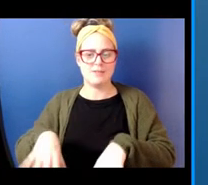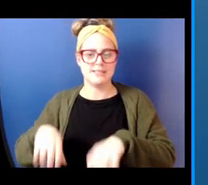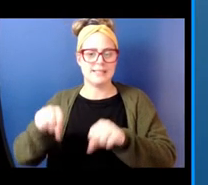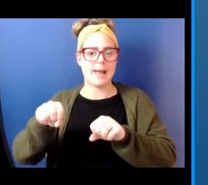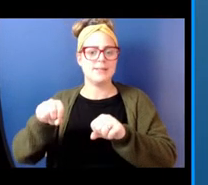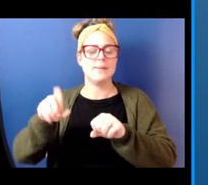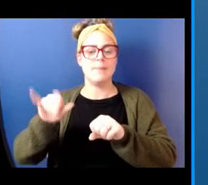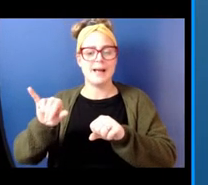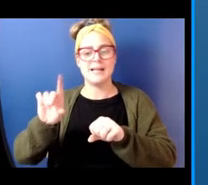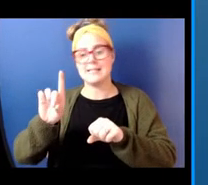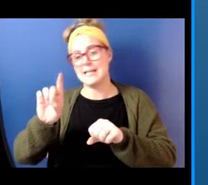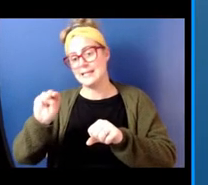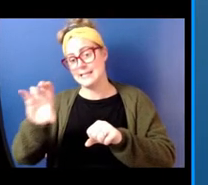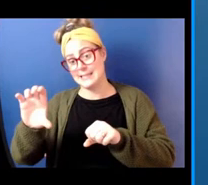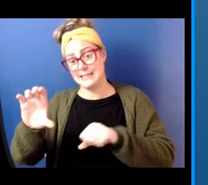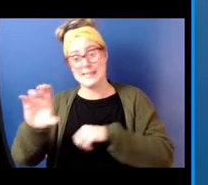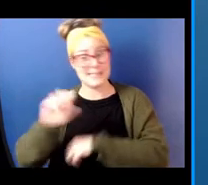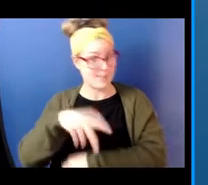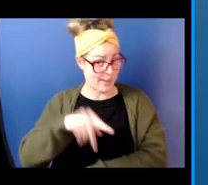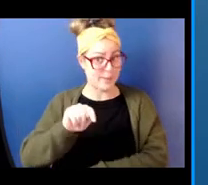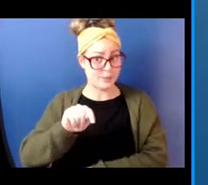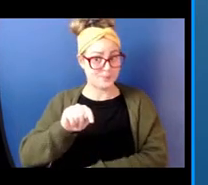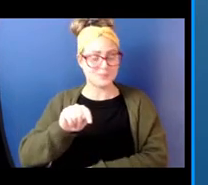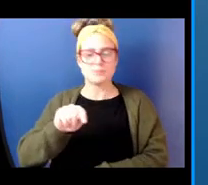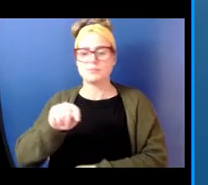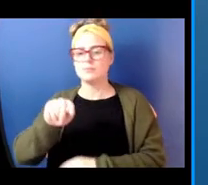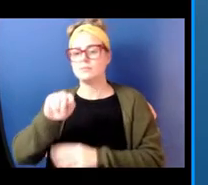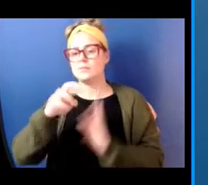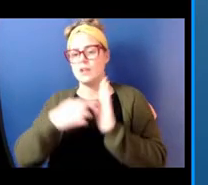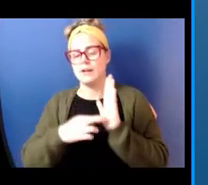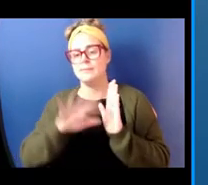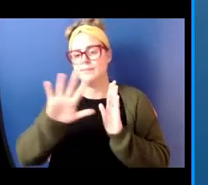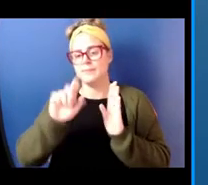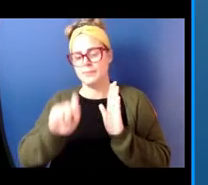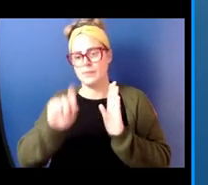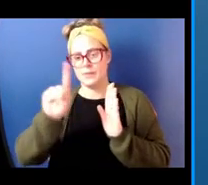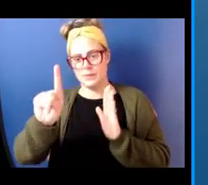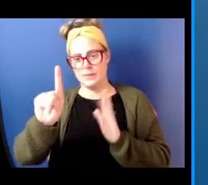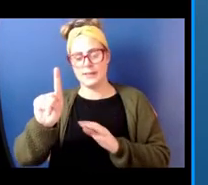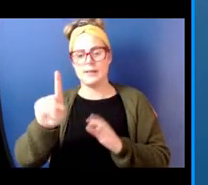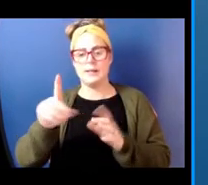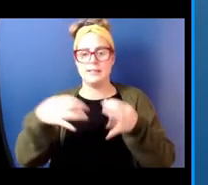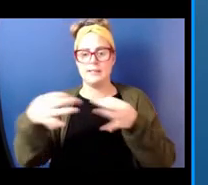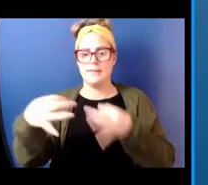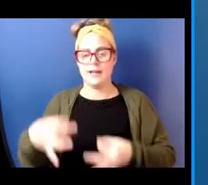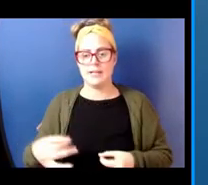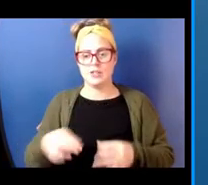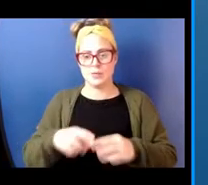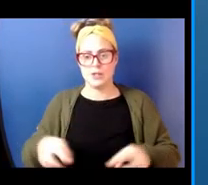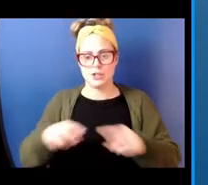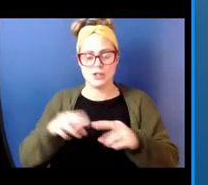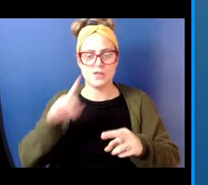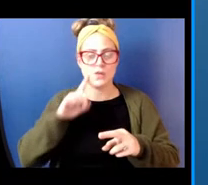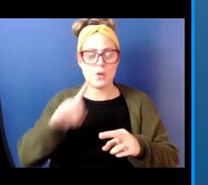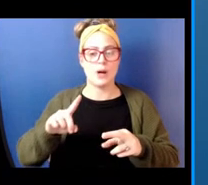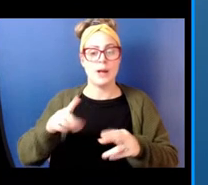September for regulation 5.1 which defines regions for the purpose of bonus delegates we removed the